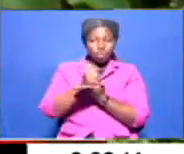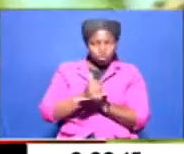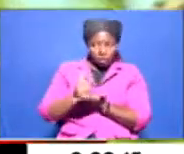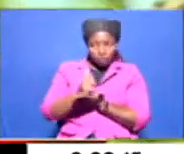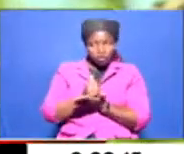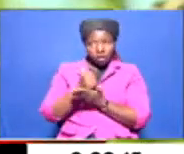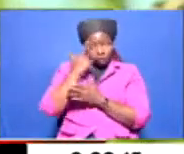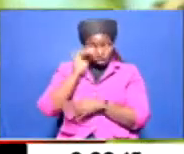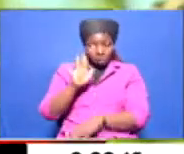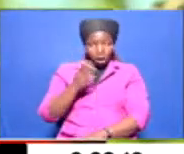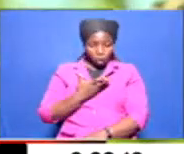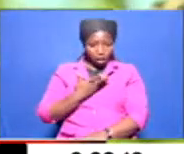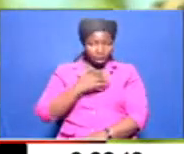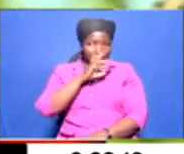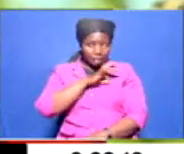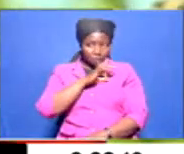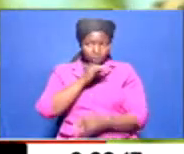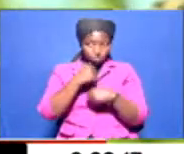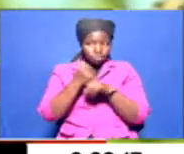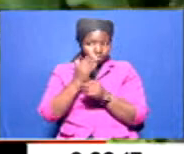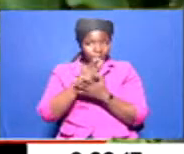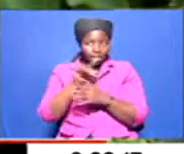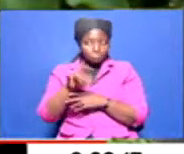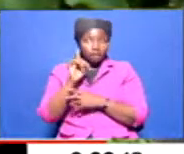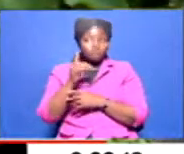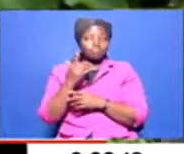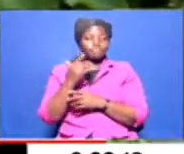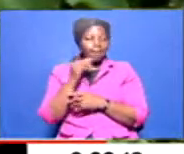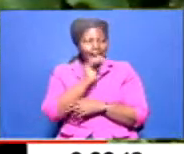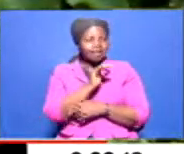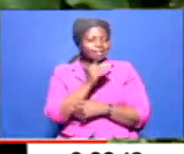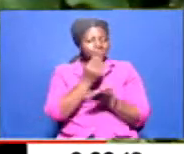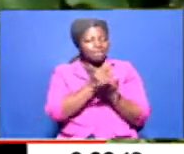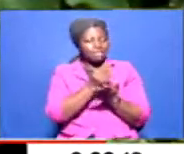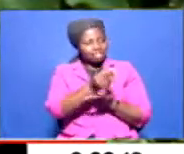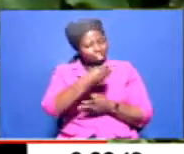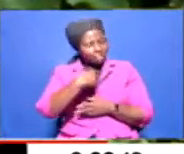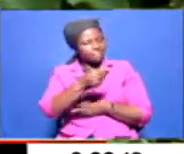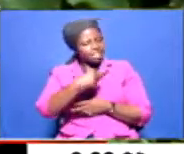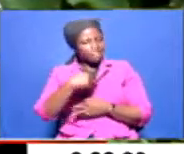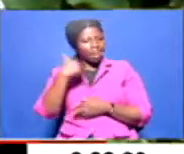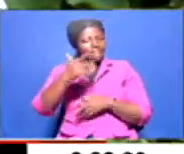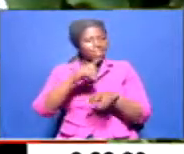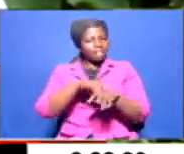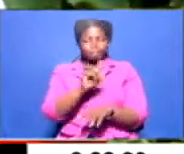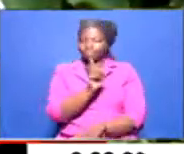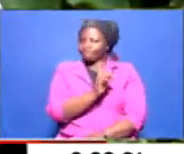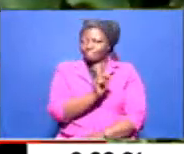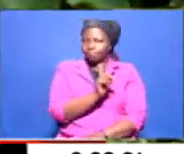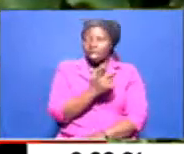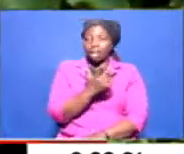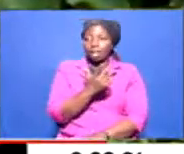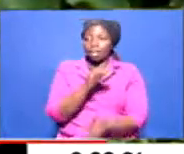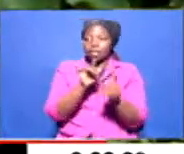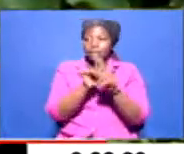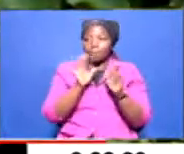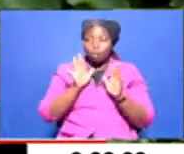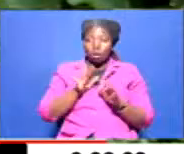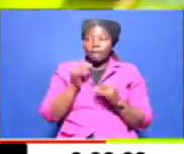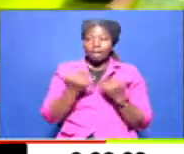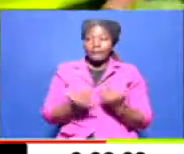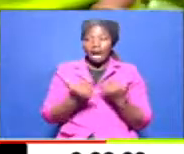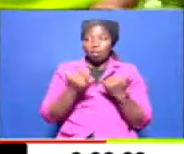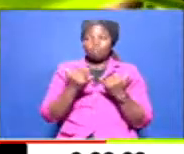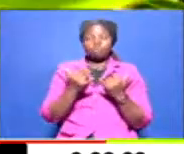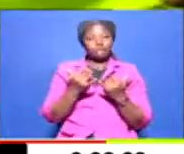own benefit, so that they may not keep on asking each and everything every time. time. So, and women actually and came